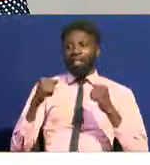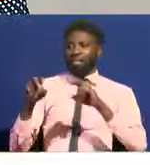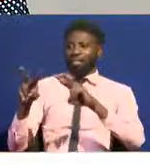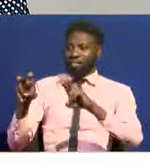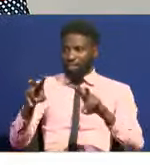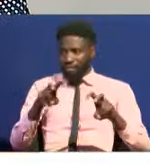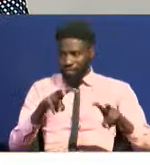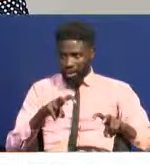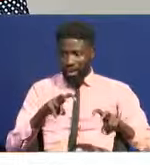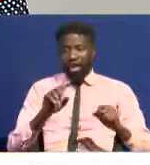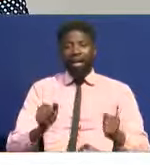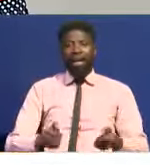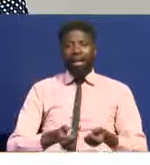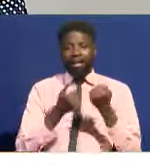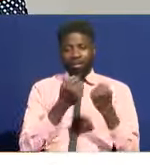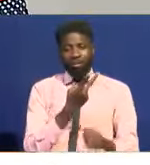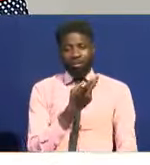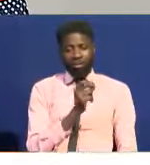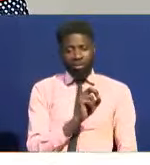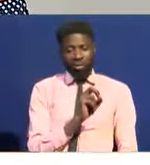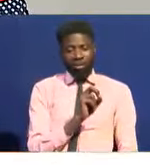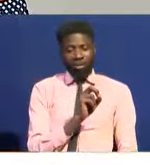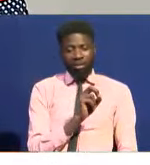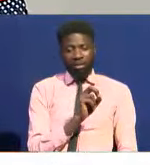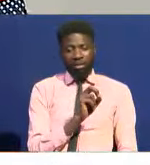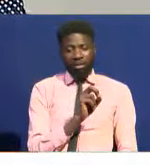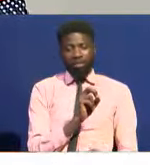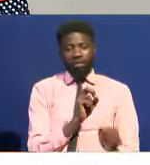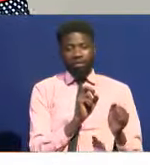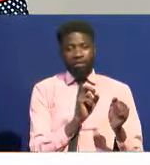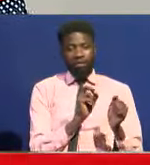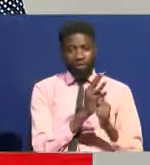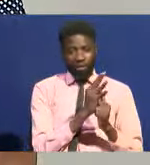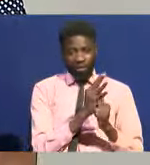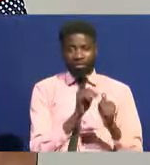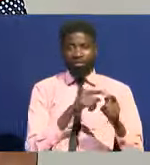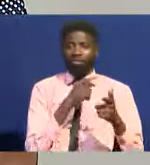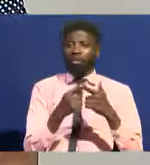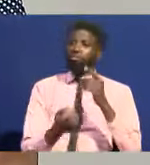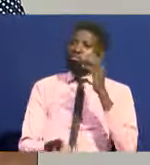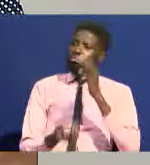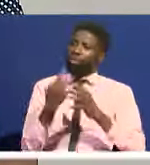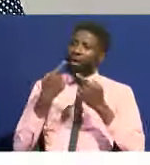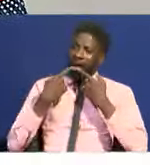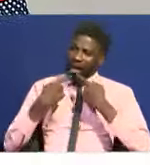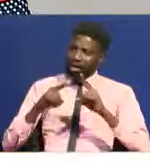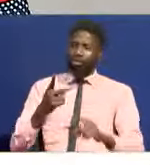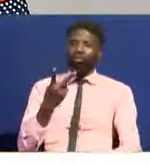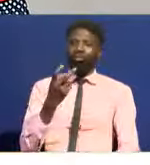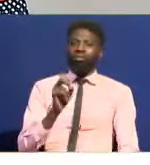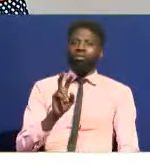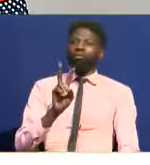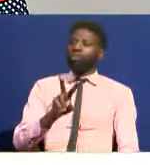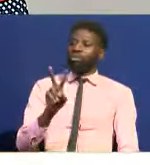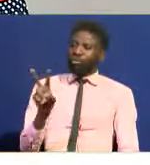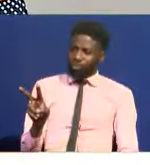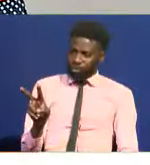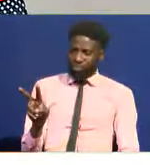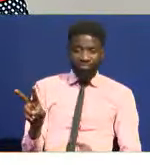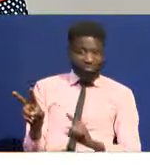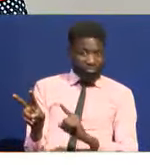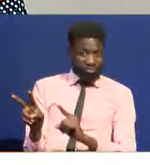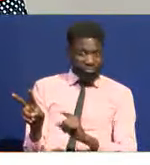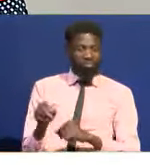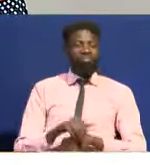carried out between 2014 and 2020, released in 2022. Yes. So that is where the source of